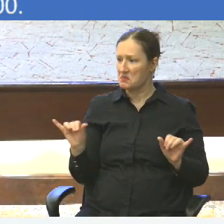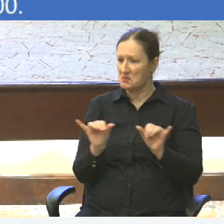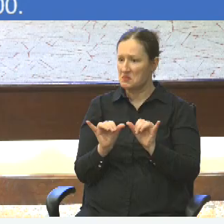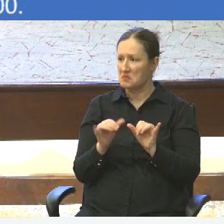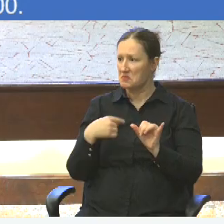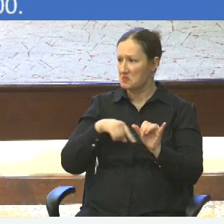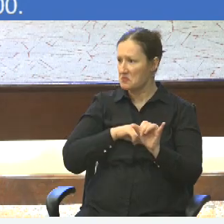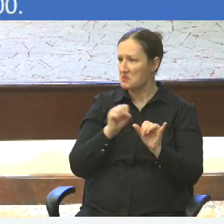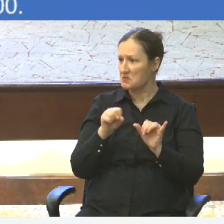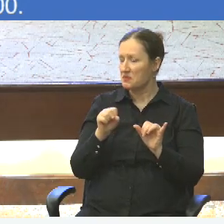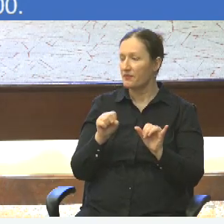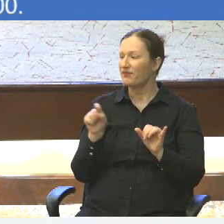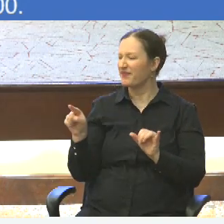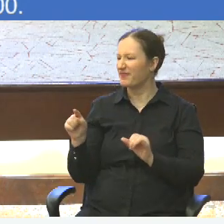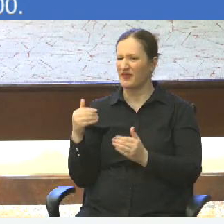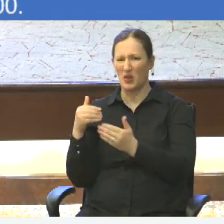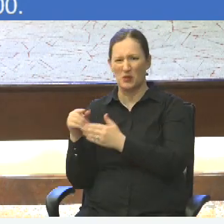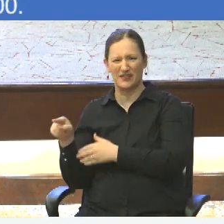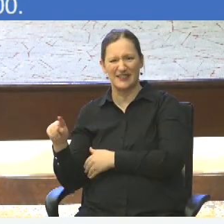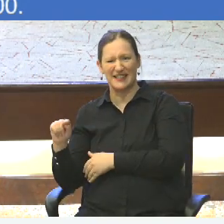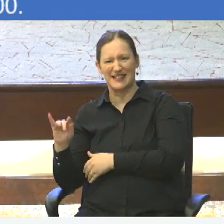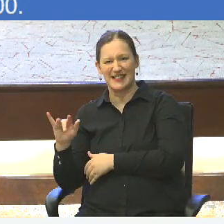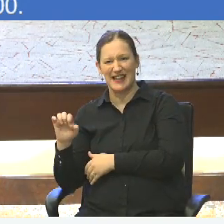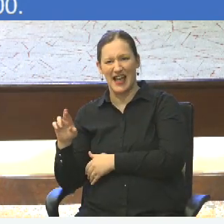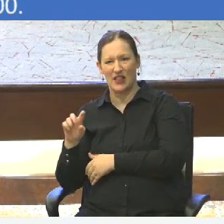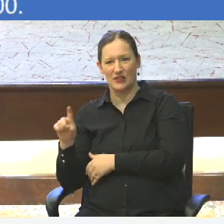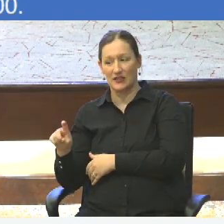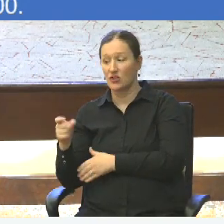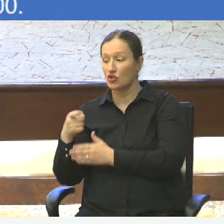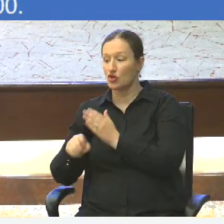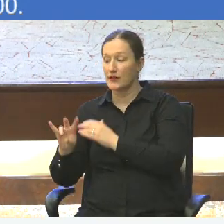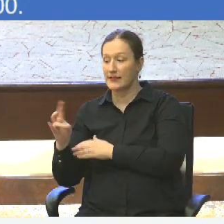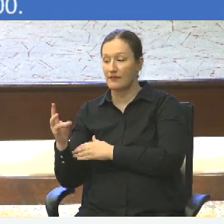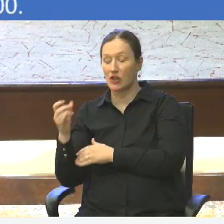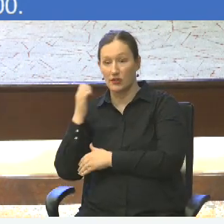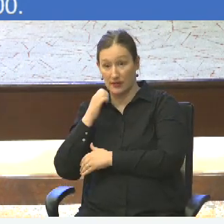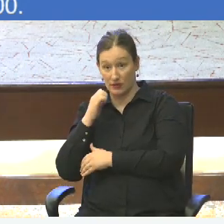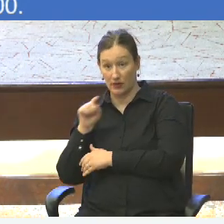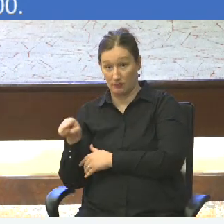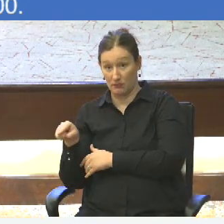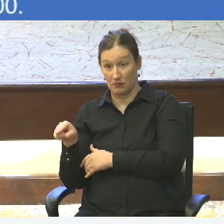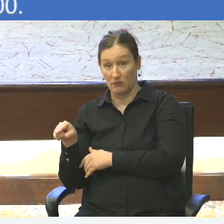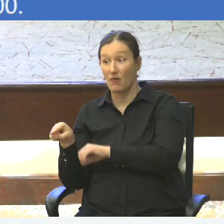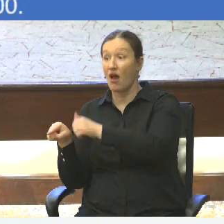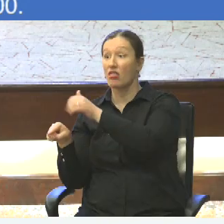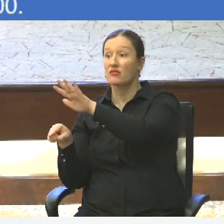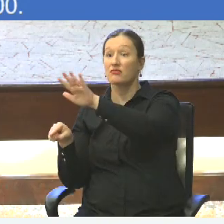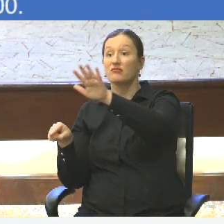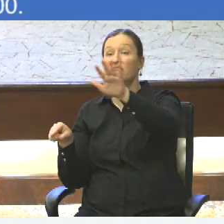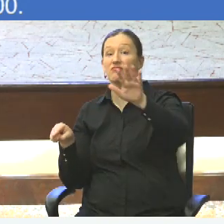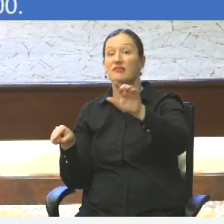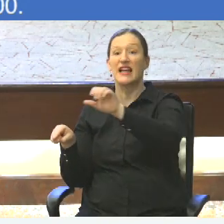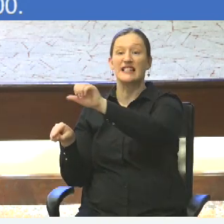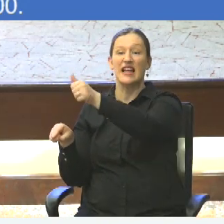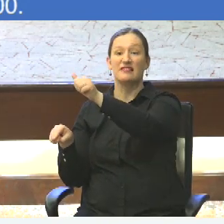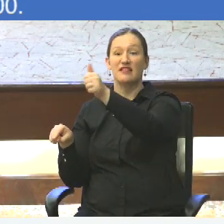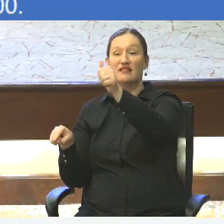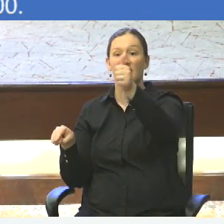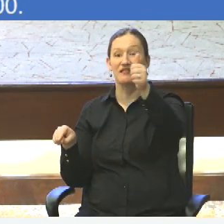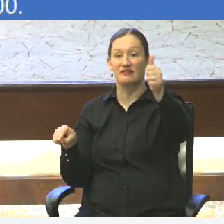was Tyler Airport in Tyler, Texas, charging $7 a day for parking, and all the other airports were at $10 a day